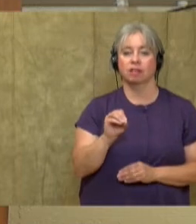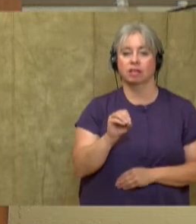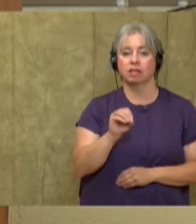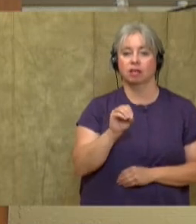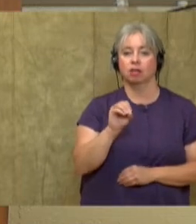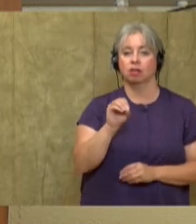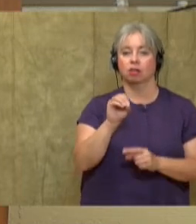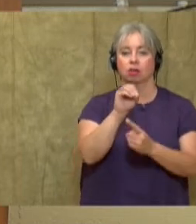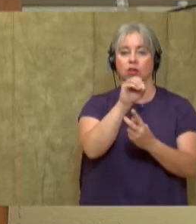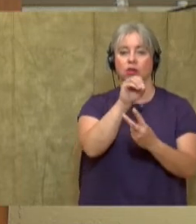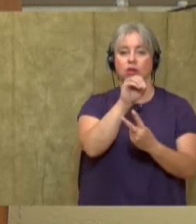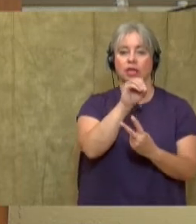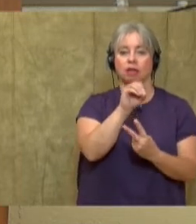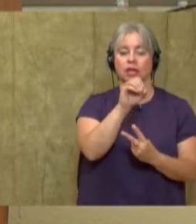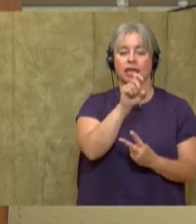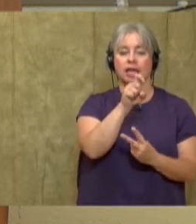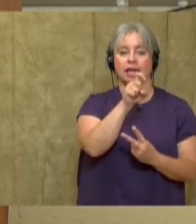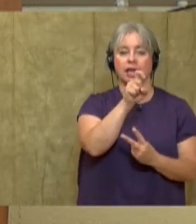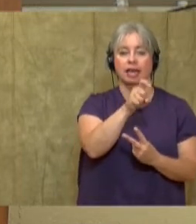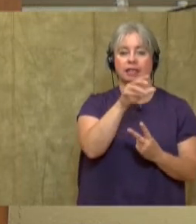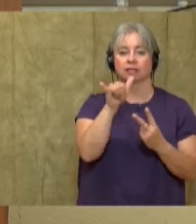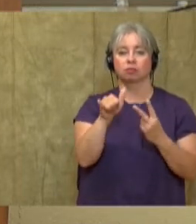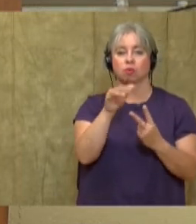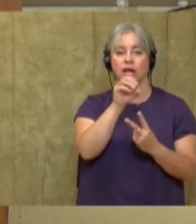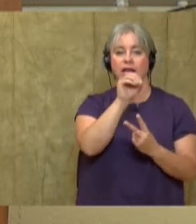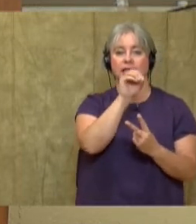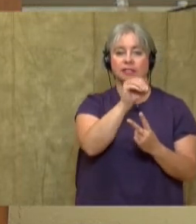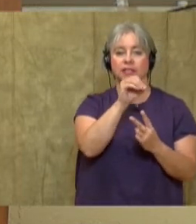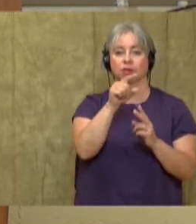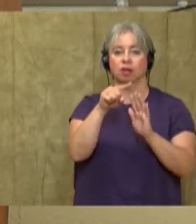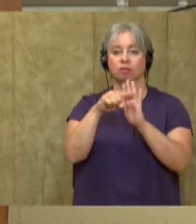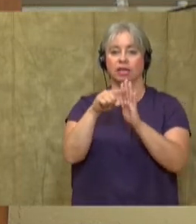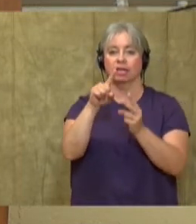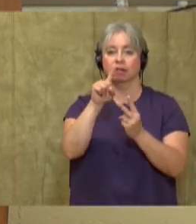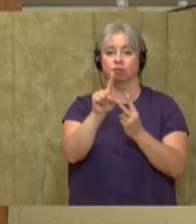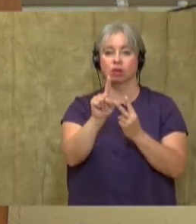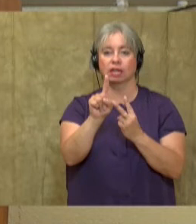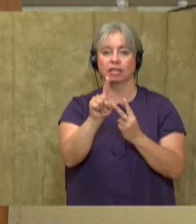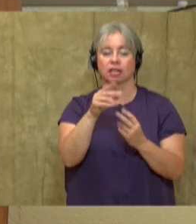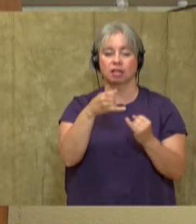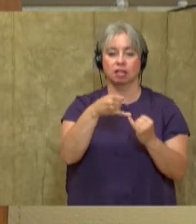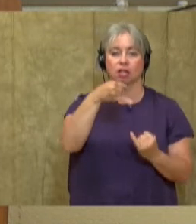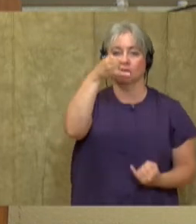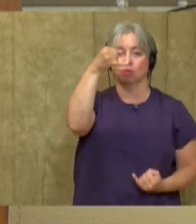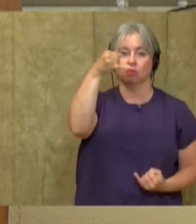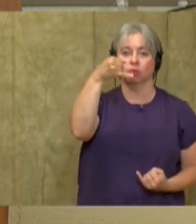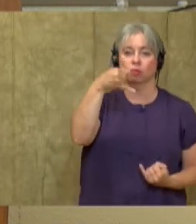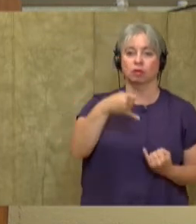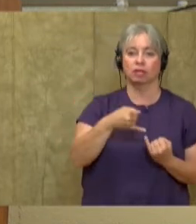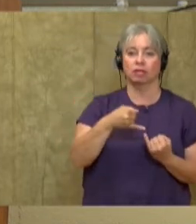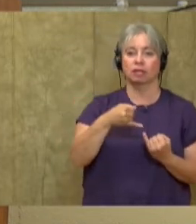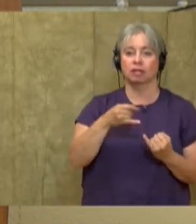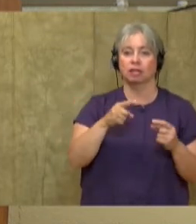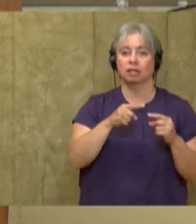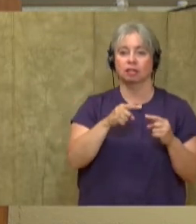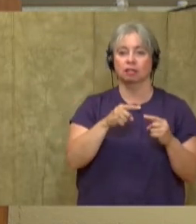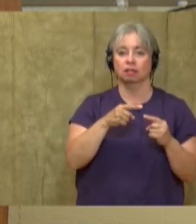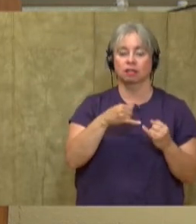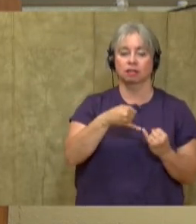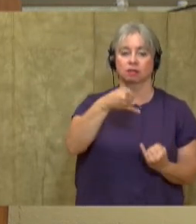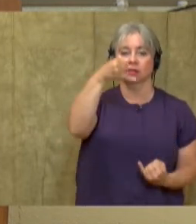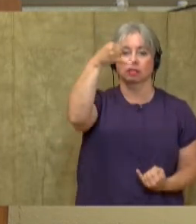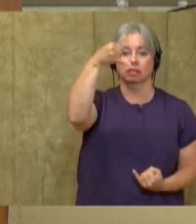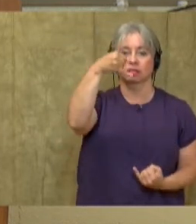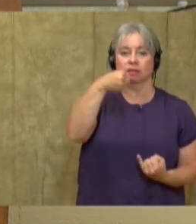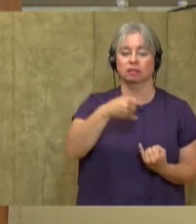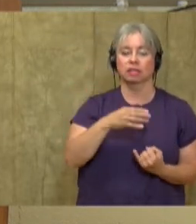y is -1. But anytime you're on this y-axis, you're not going left or right, your x